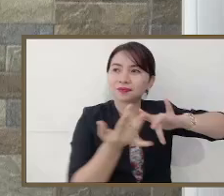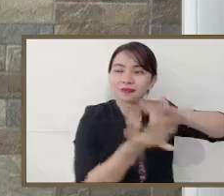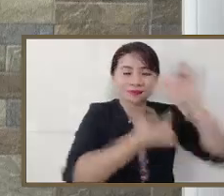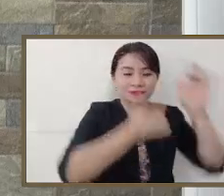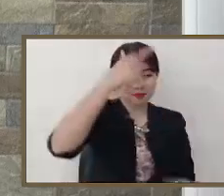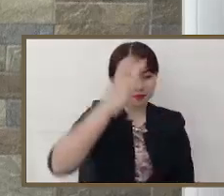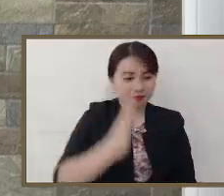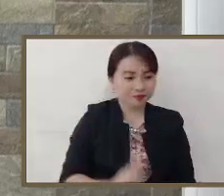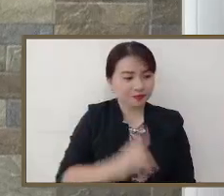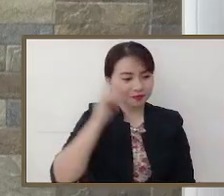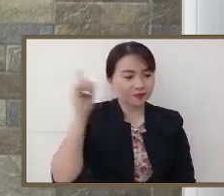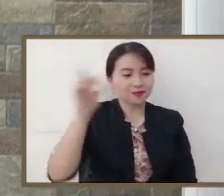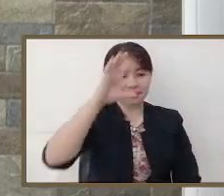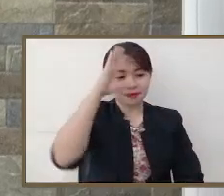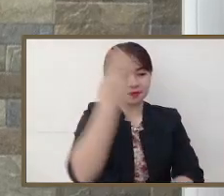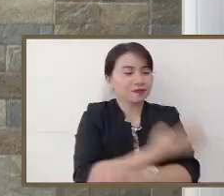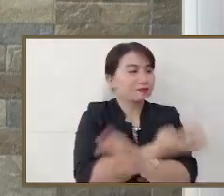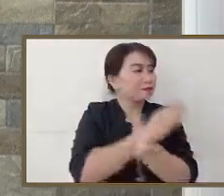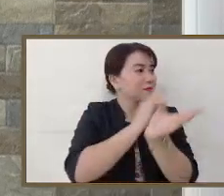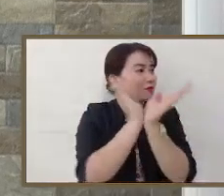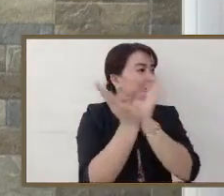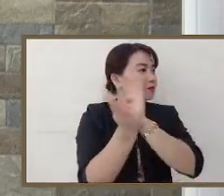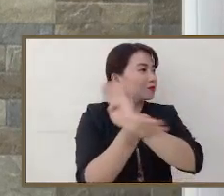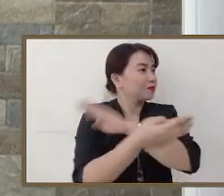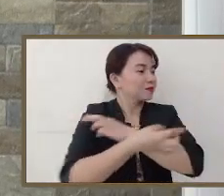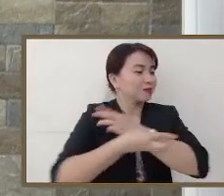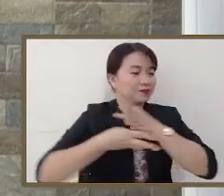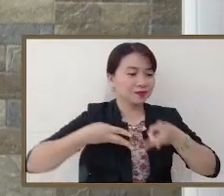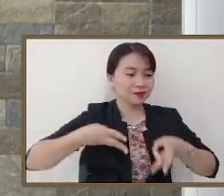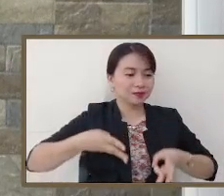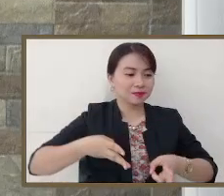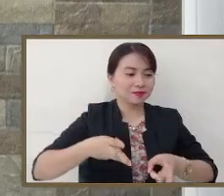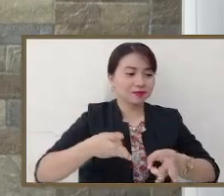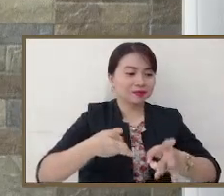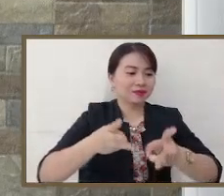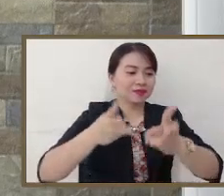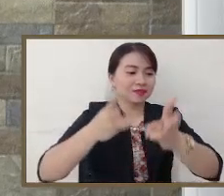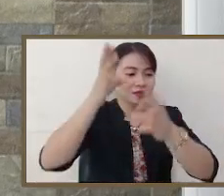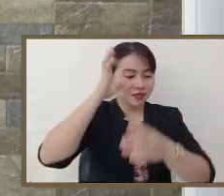stray, God's only Son became there.